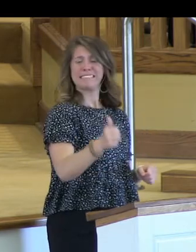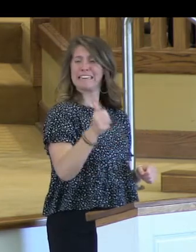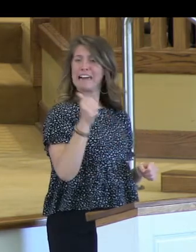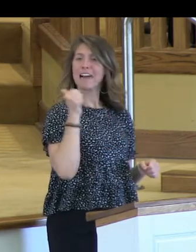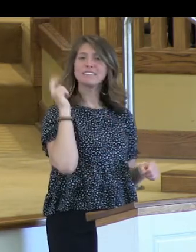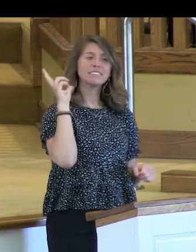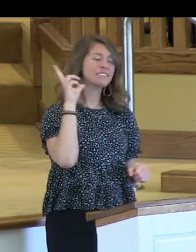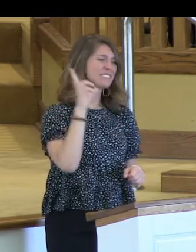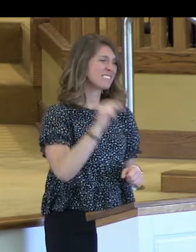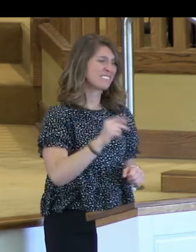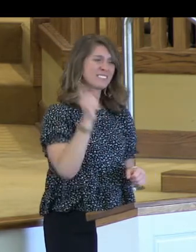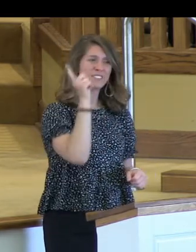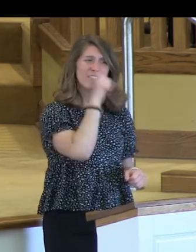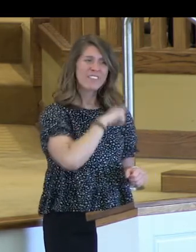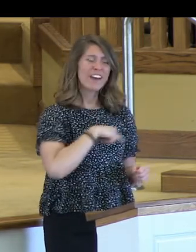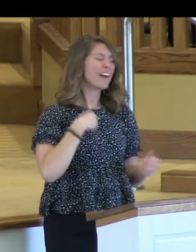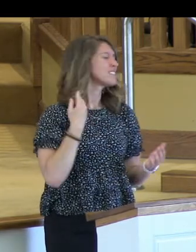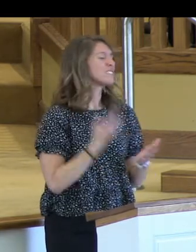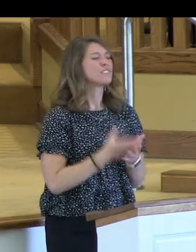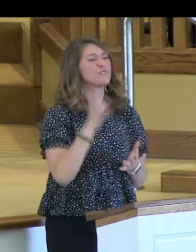deny